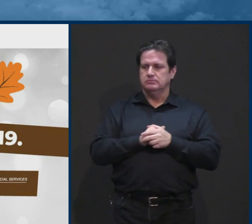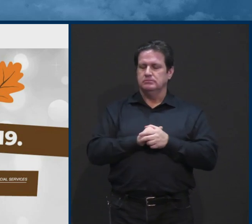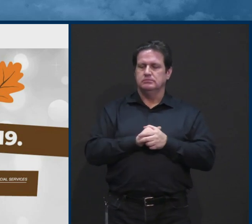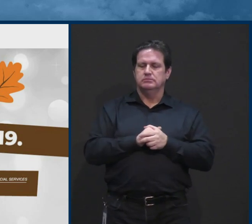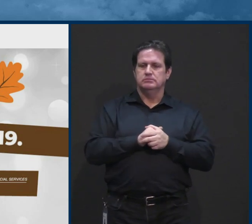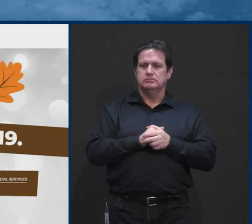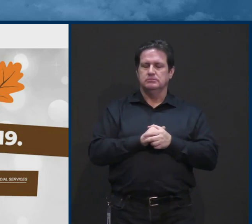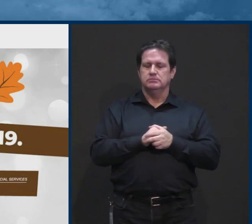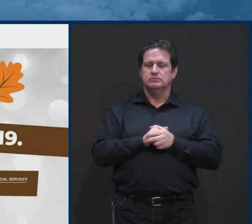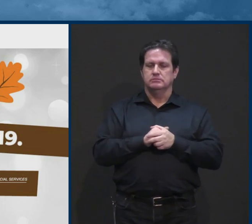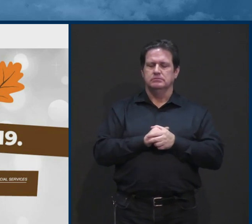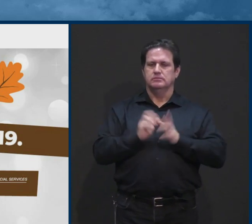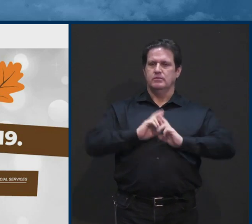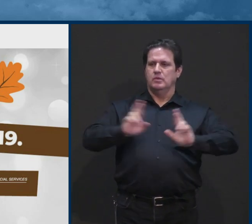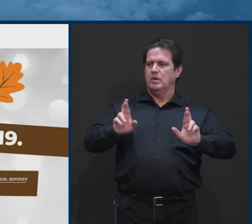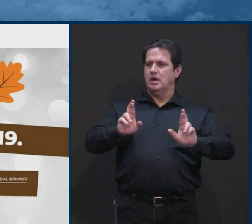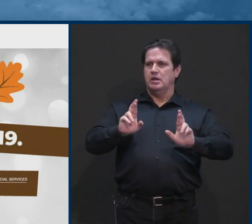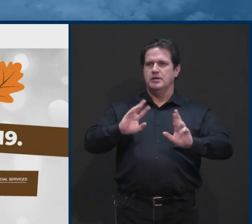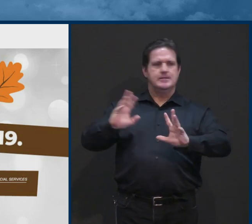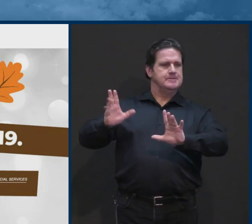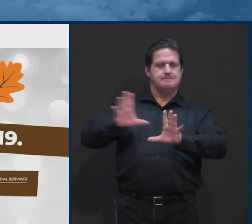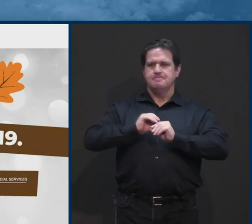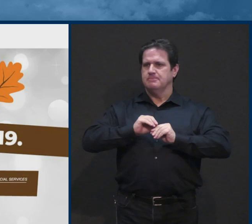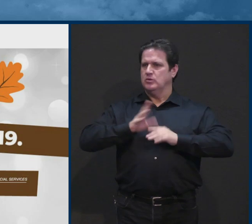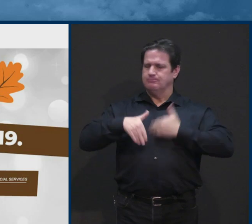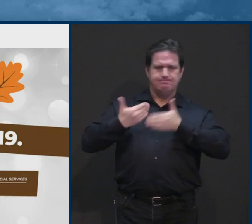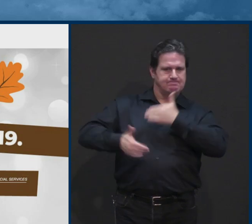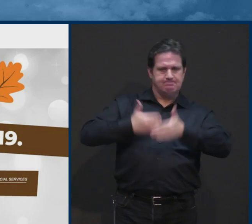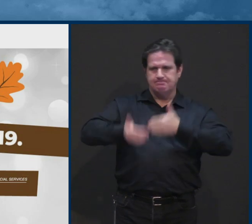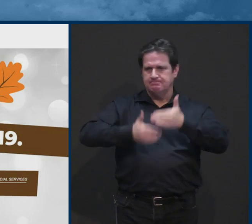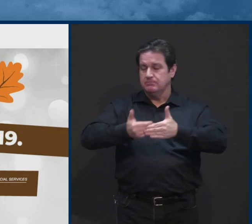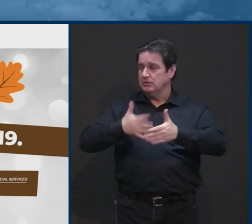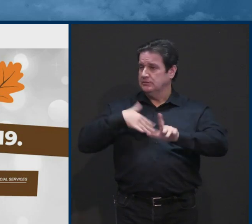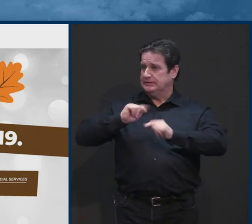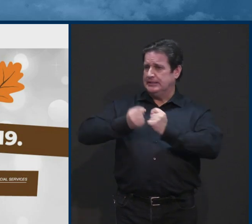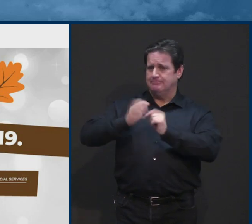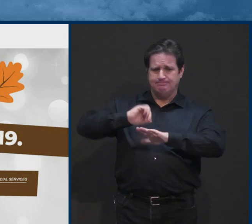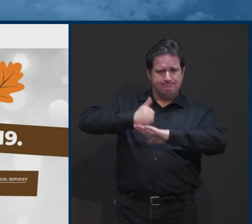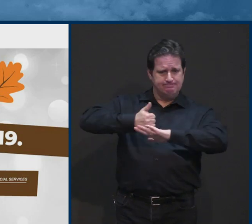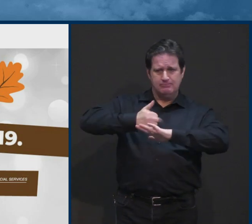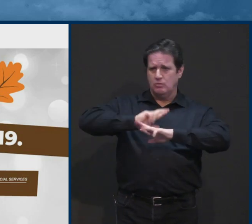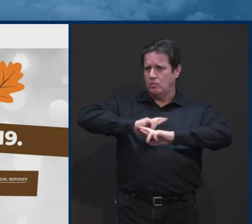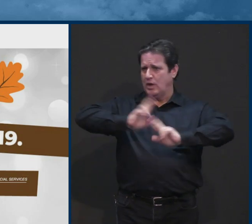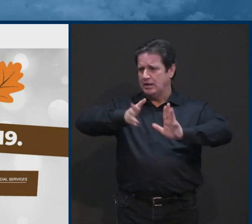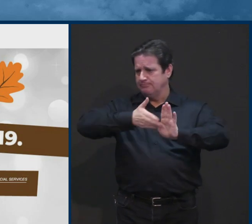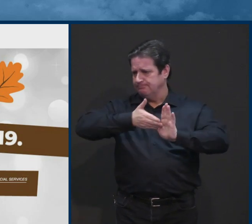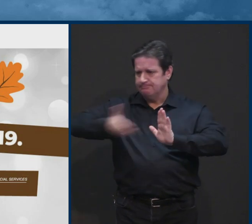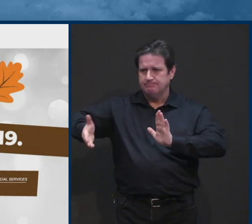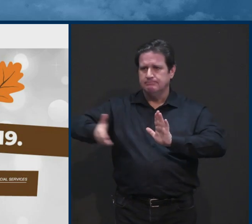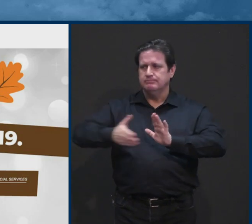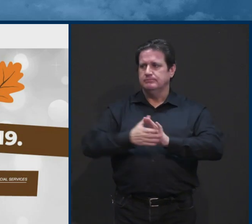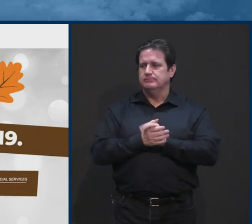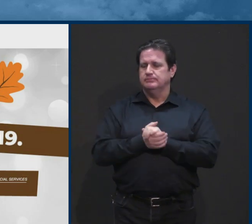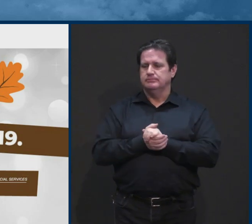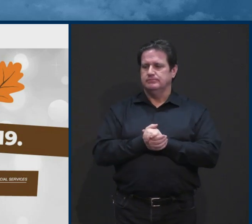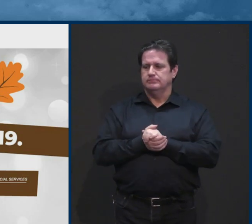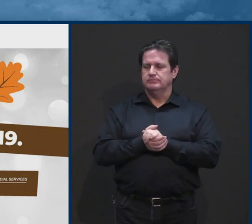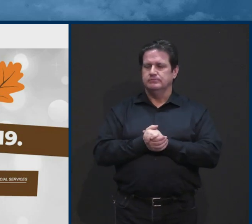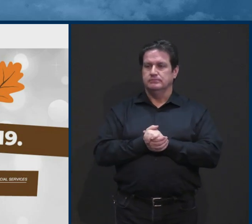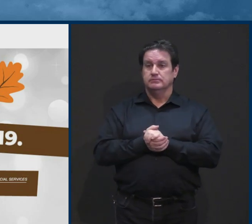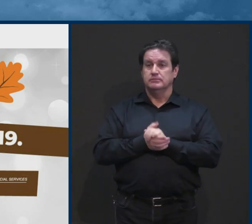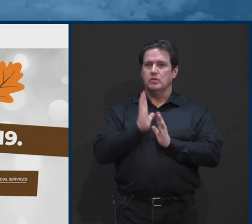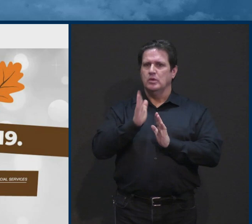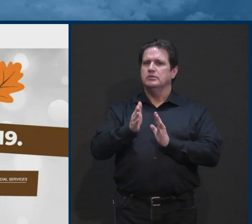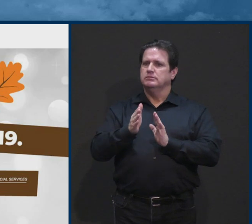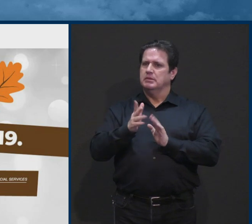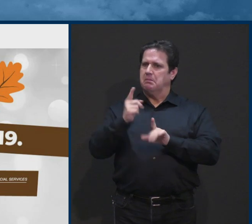we need to be ready to hit the ground running. I know you are. You've got your team's been working on it for months now and ready for distribution. It is going to